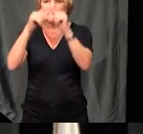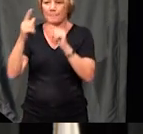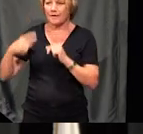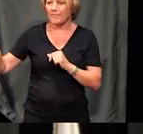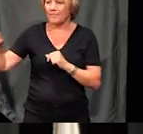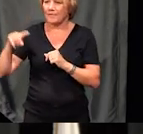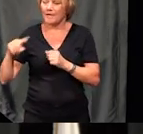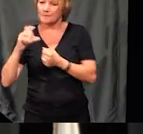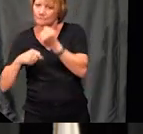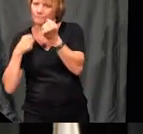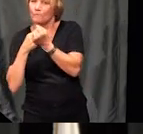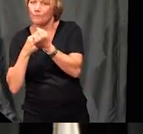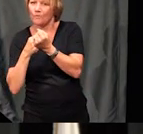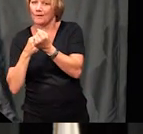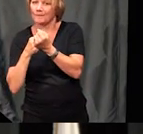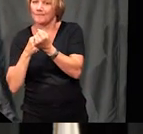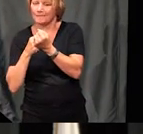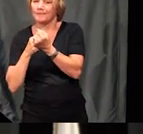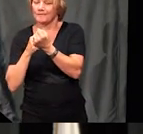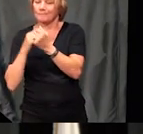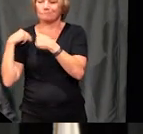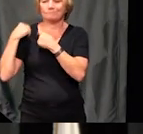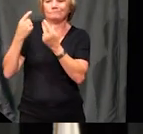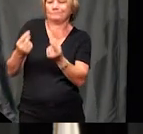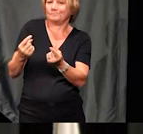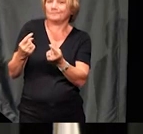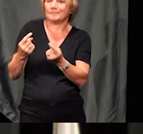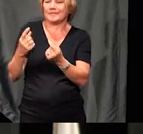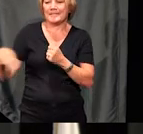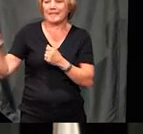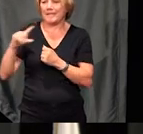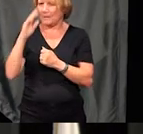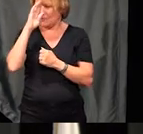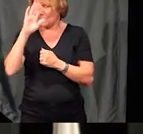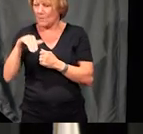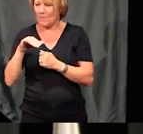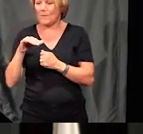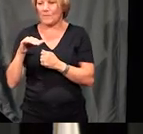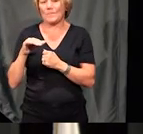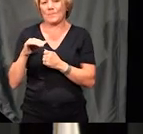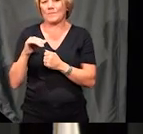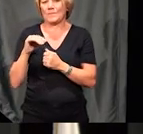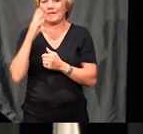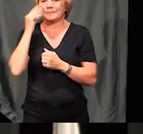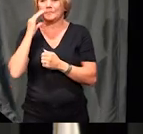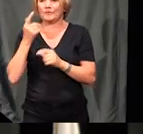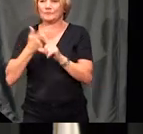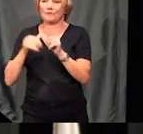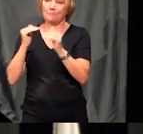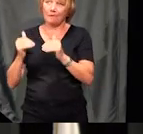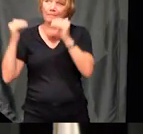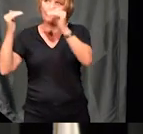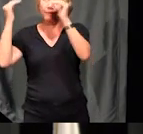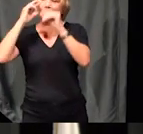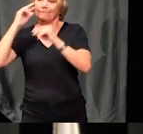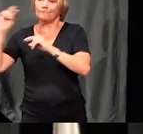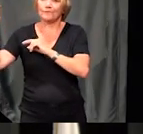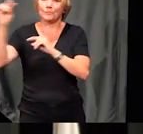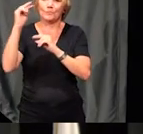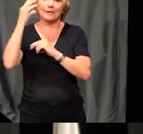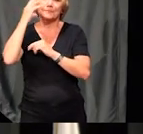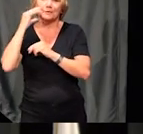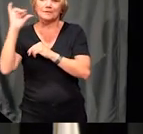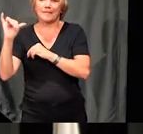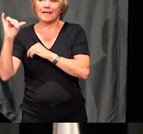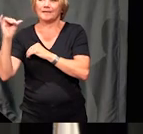holding it up this whole time because they know the view from up top. For that reason, we must be